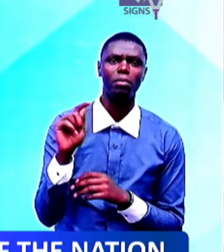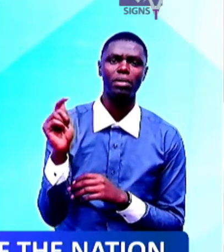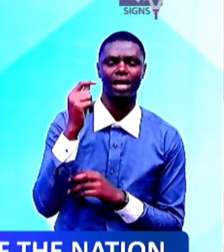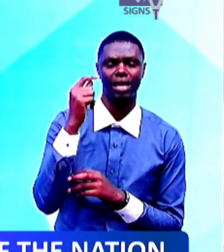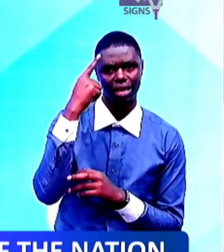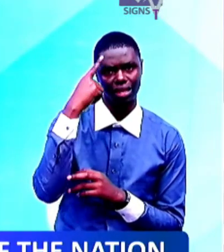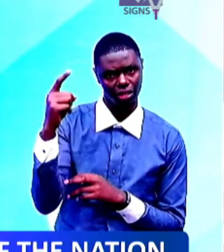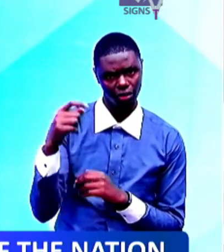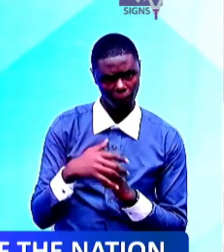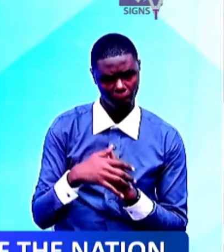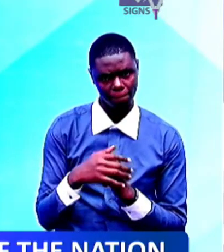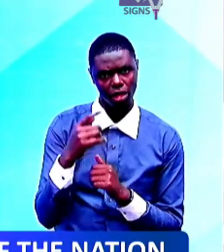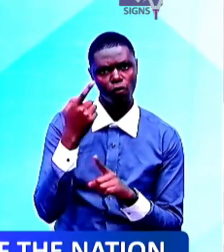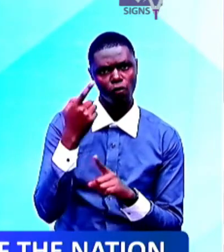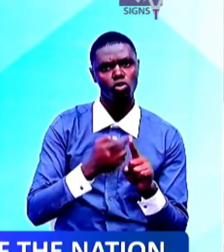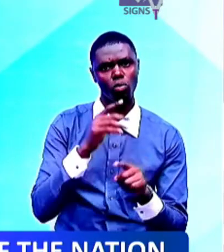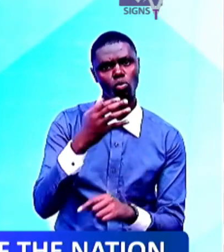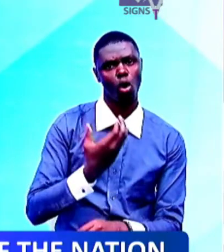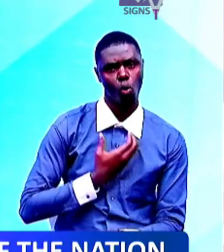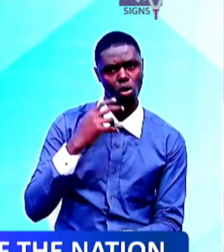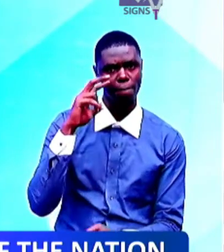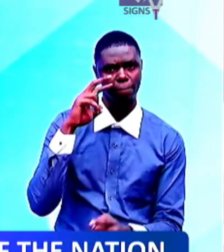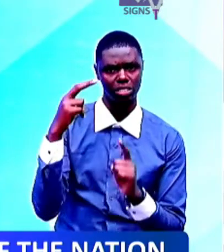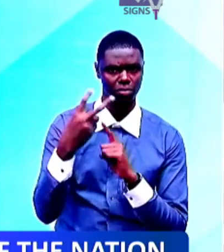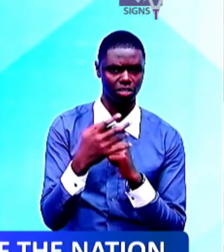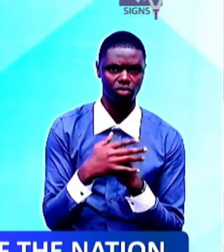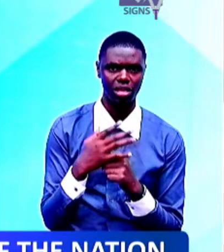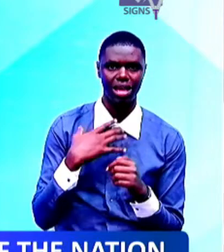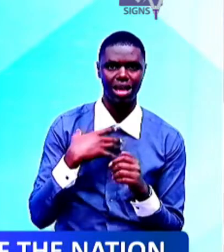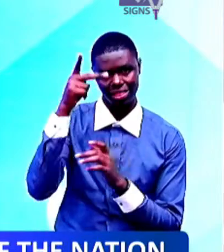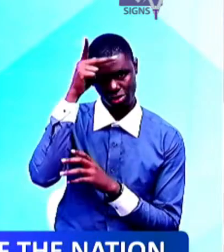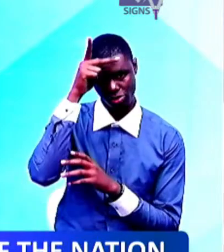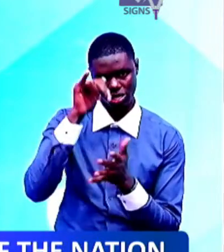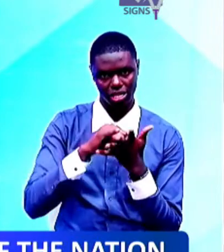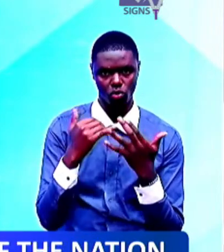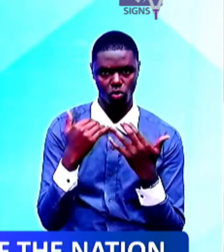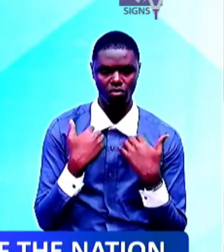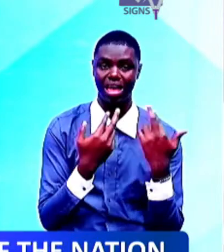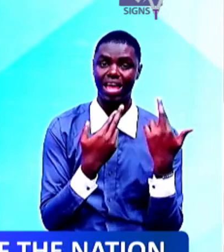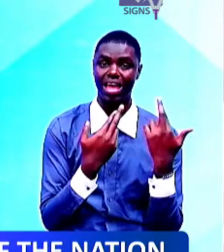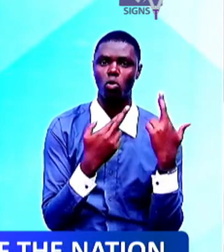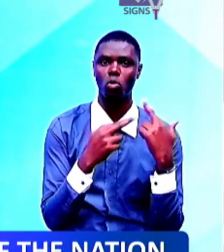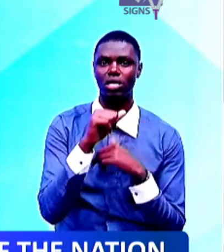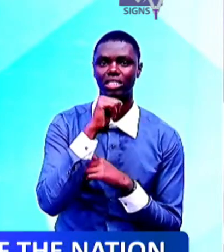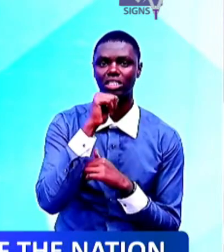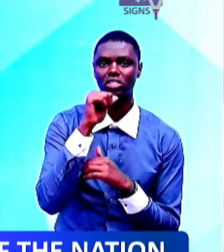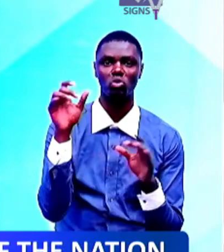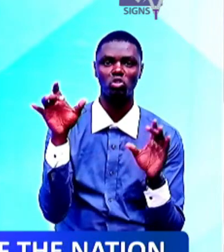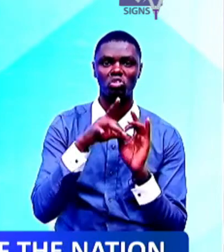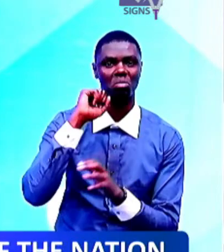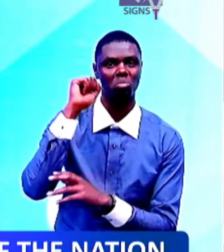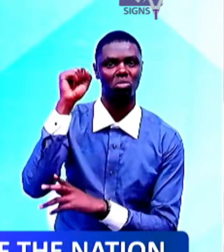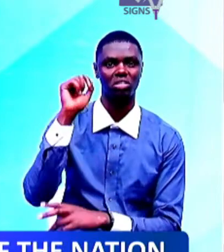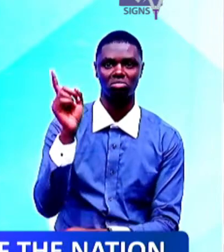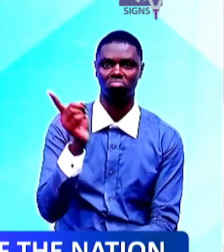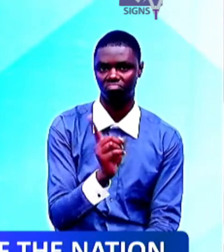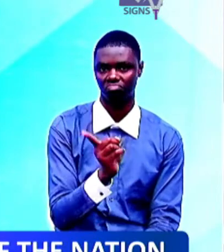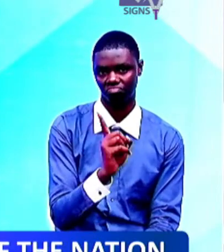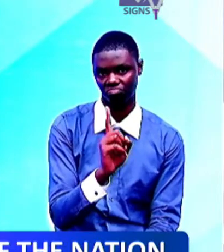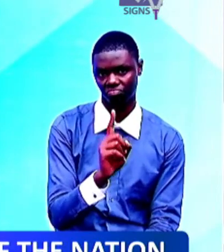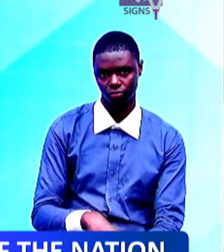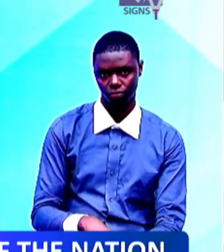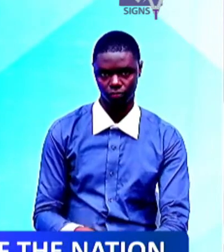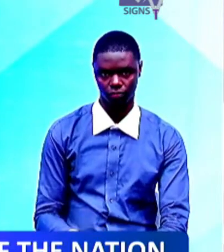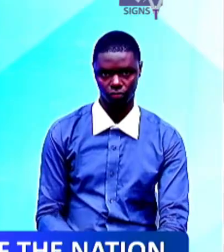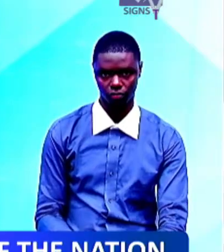dream from your own perspective and the knowledge that you have? And I hope it is not joining political